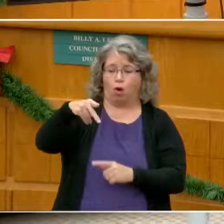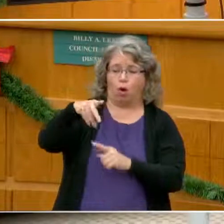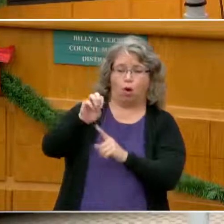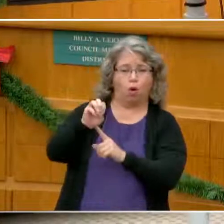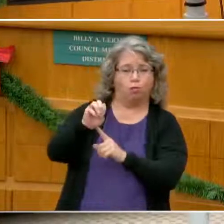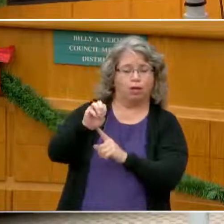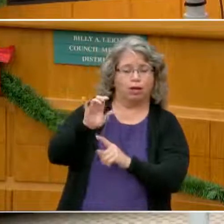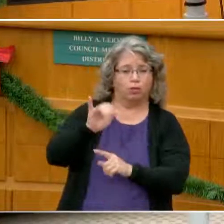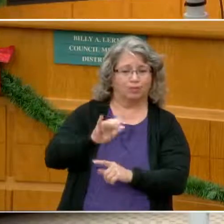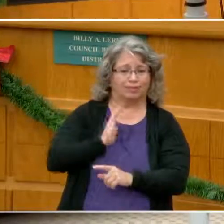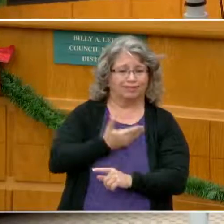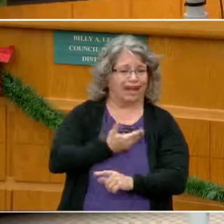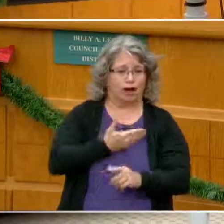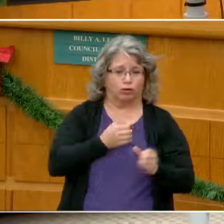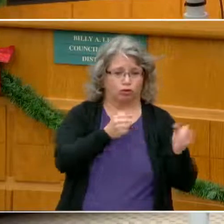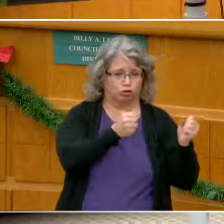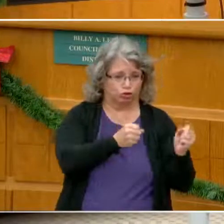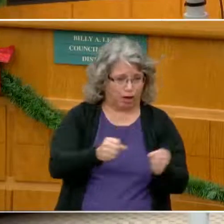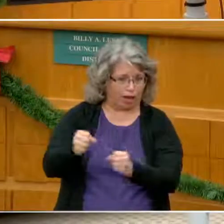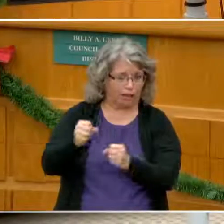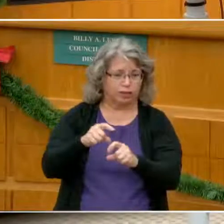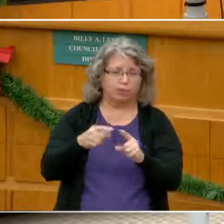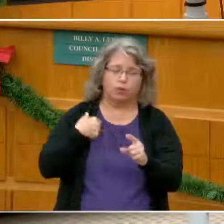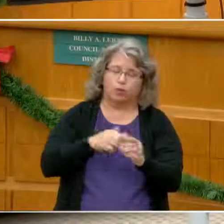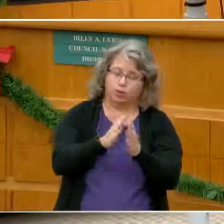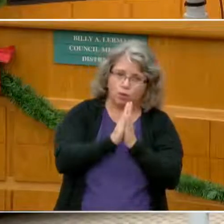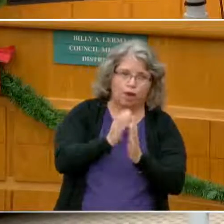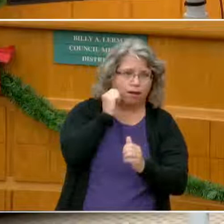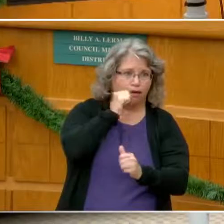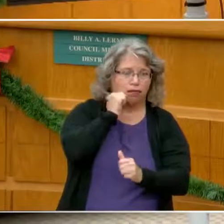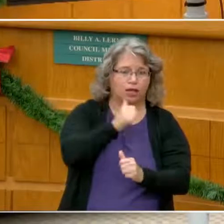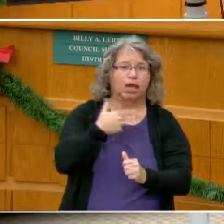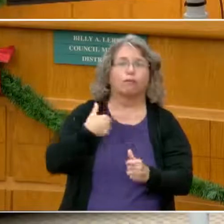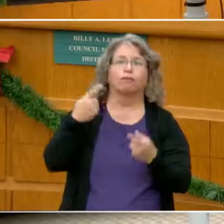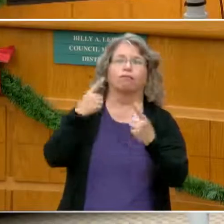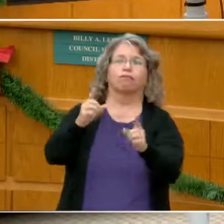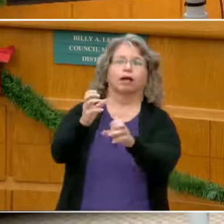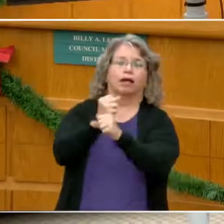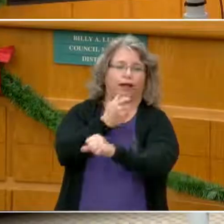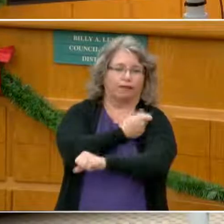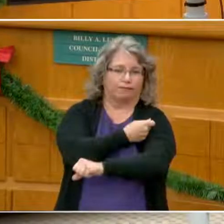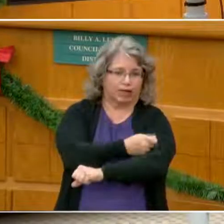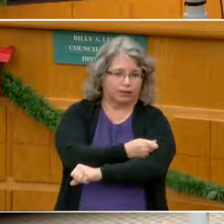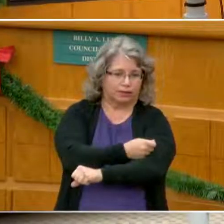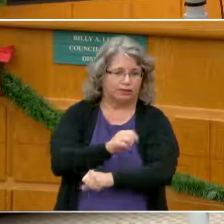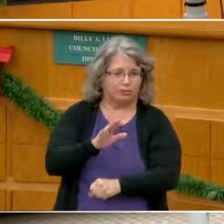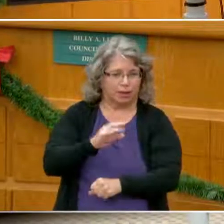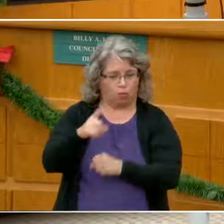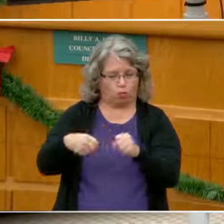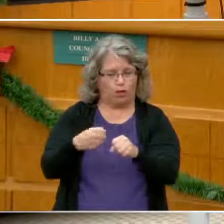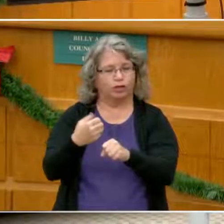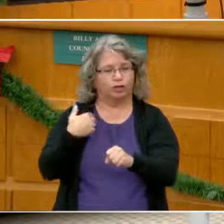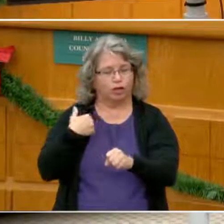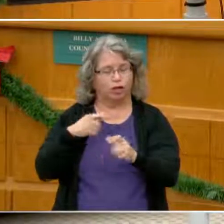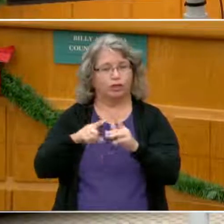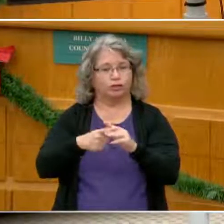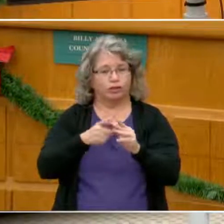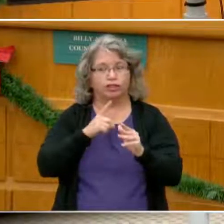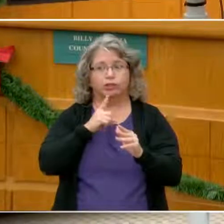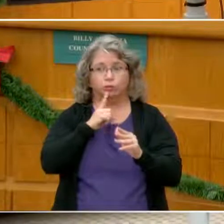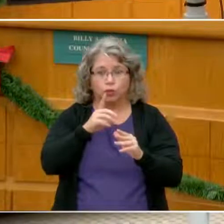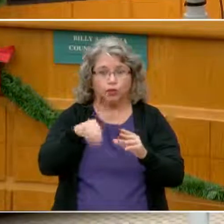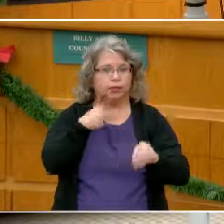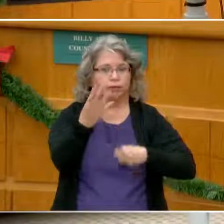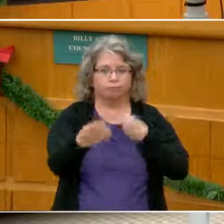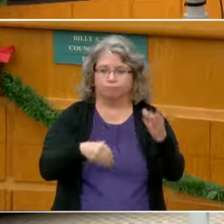day, and we got those vaccines, and about a year ago, we started to really deliver them throughout Nueces County. And they've been free